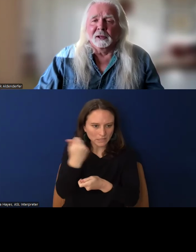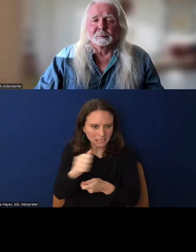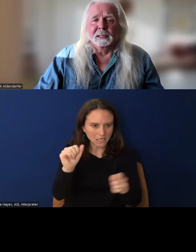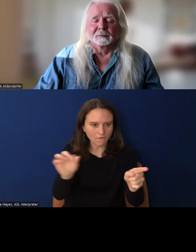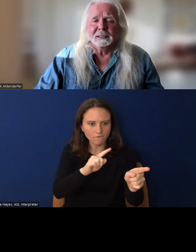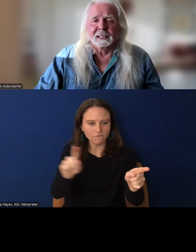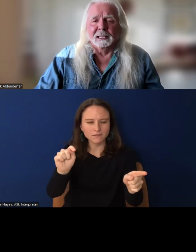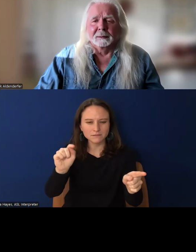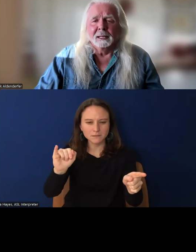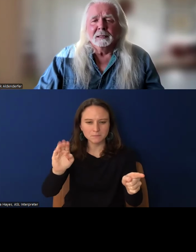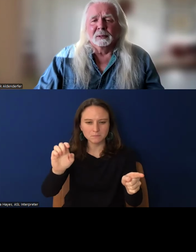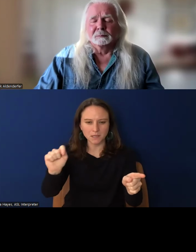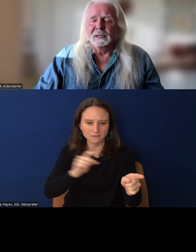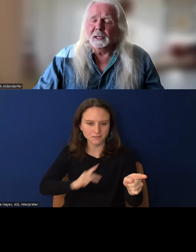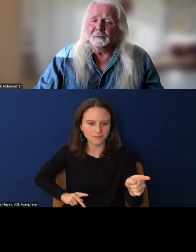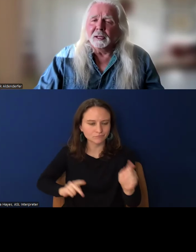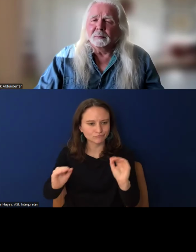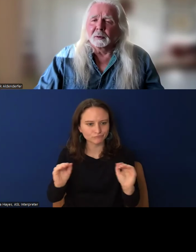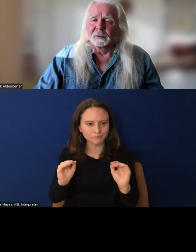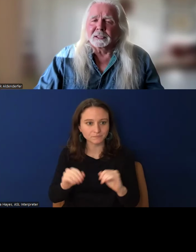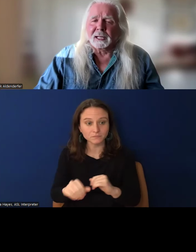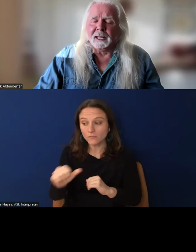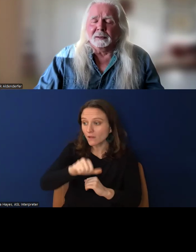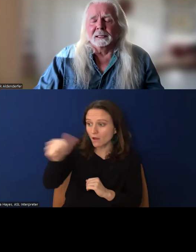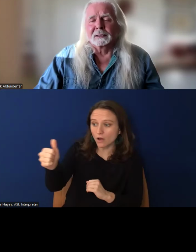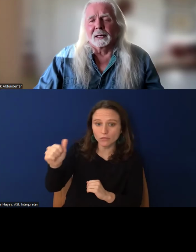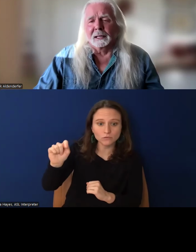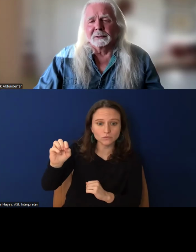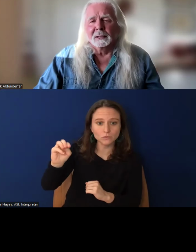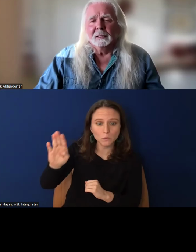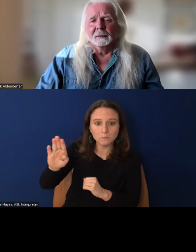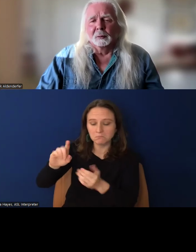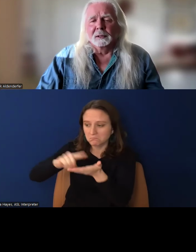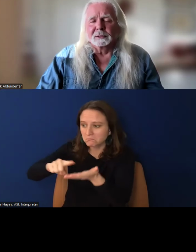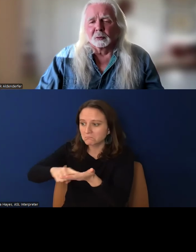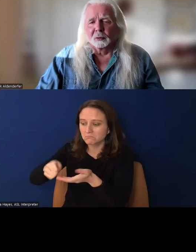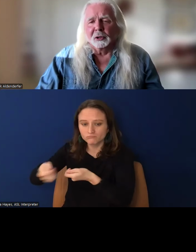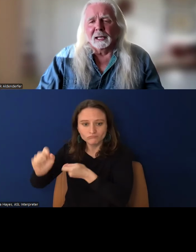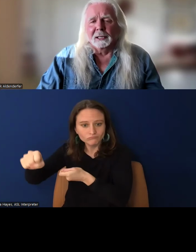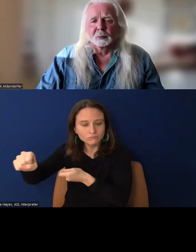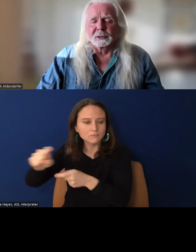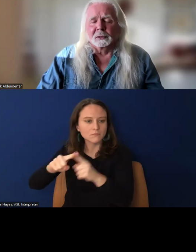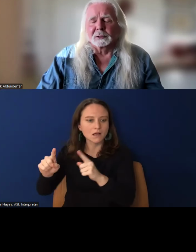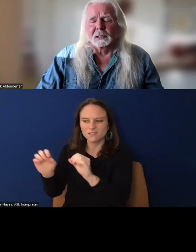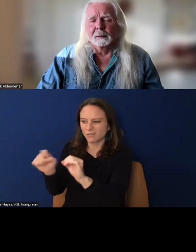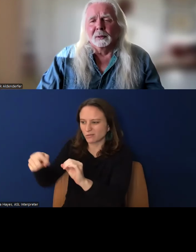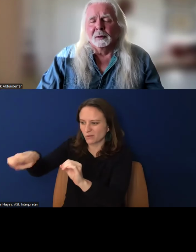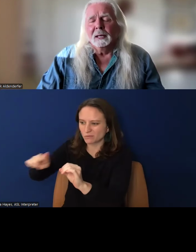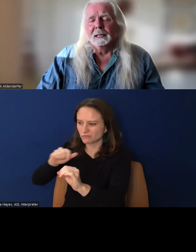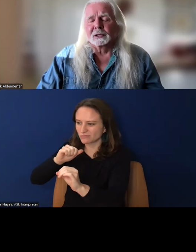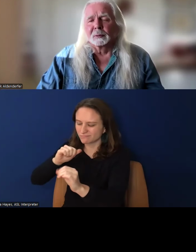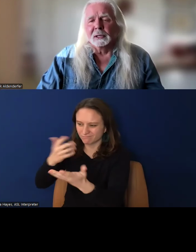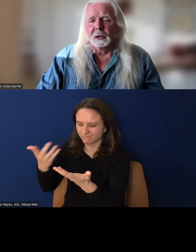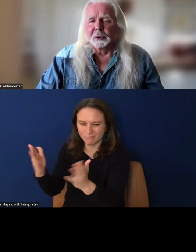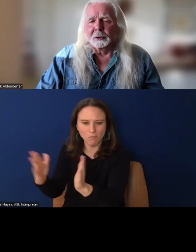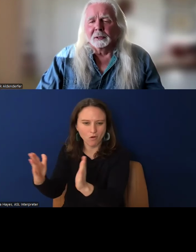in fact been investigated, but none of them are of the scale and size of the ones that we're looking at here with Songtsen Gampo